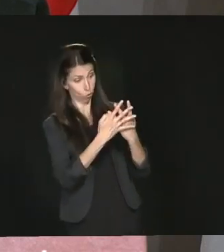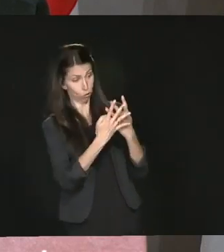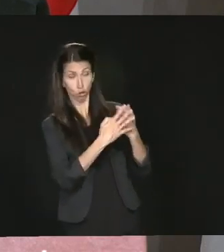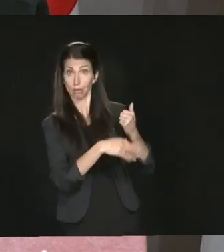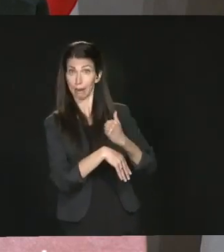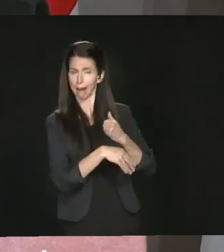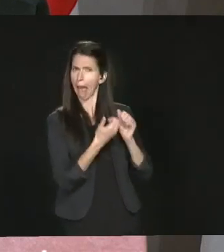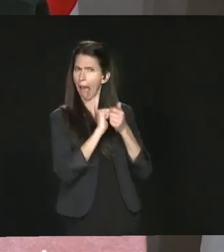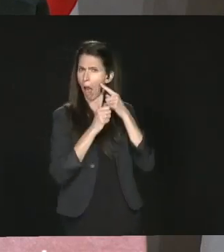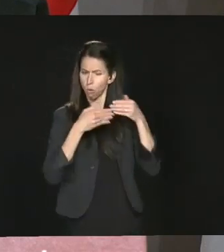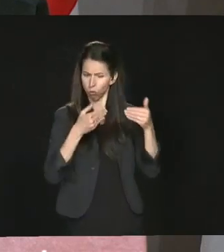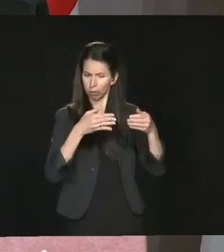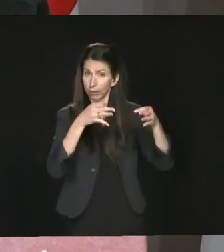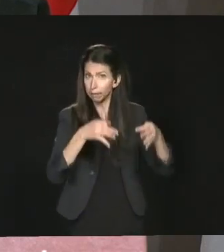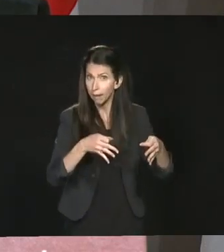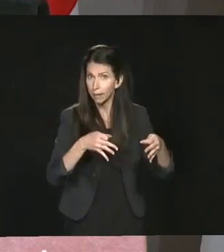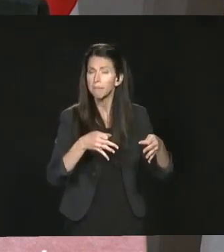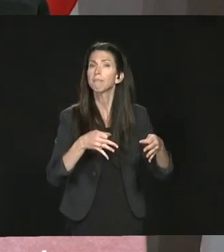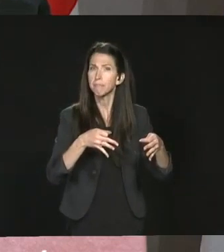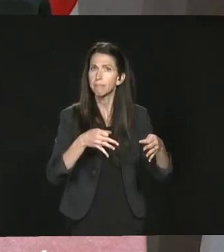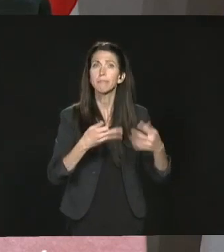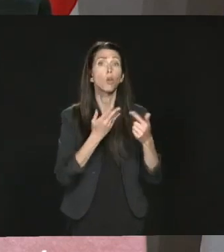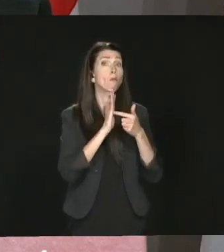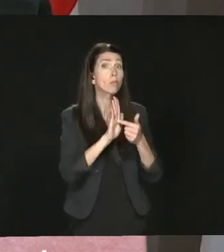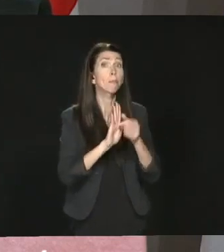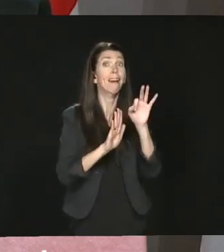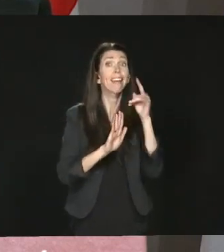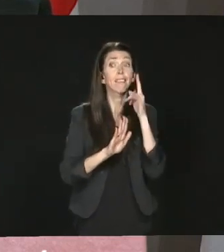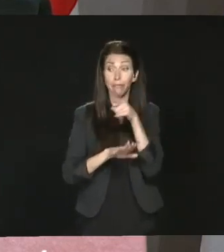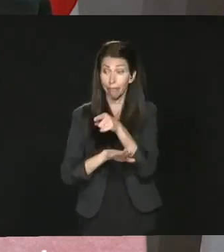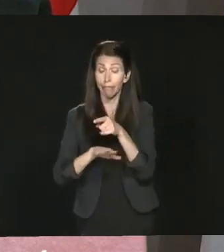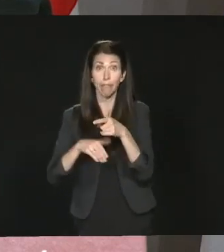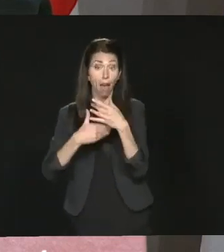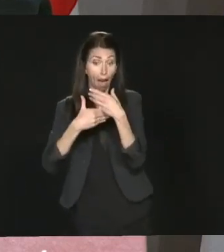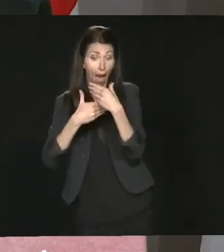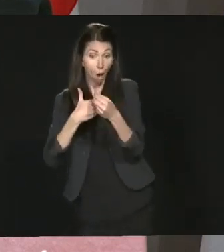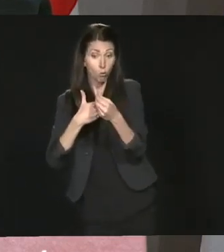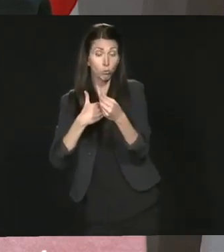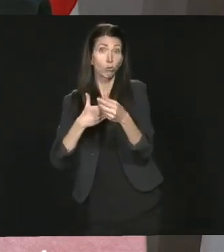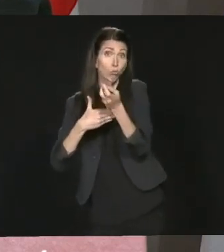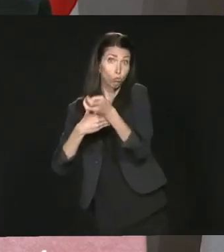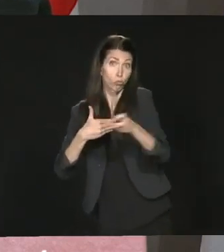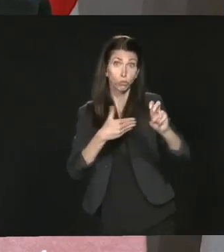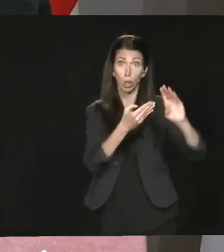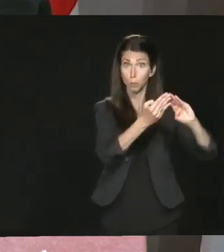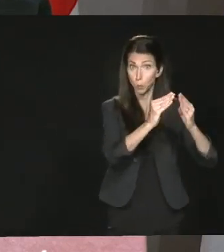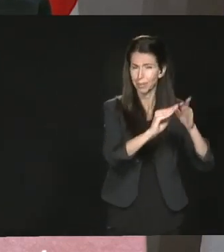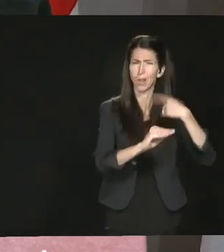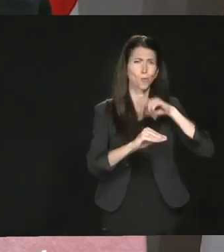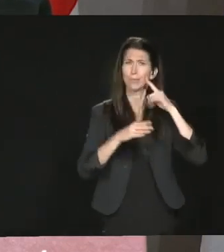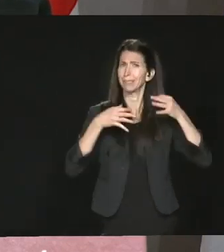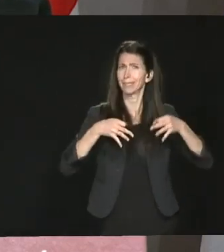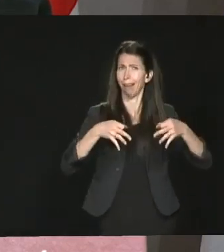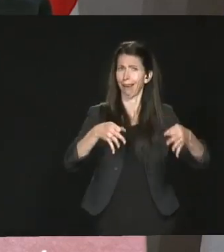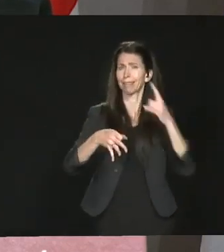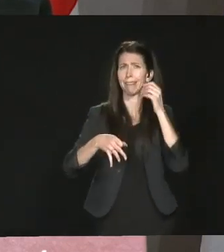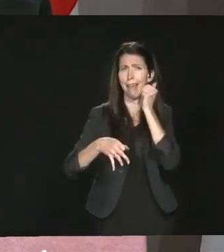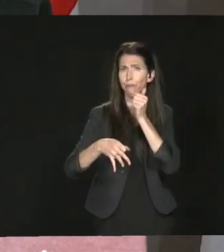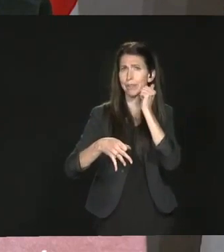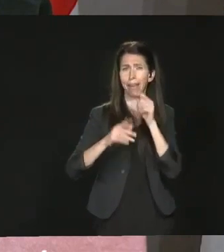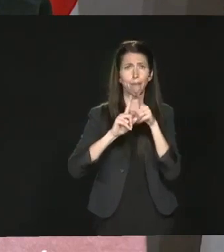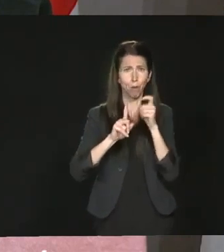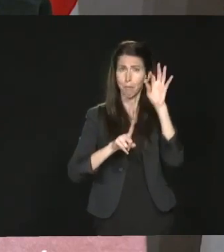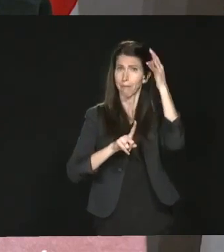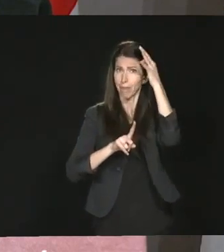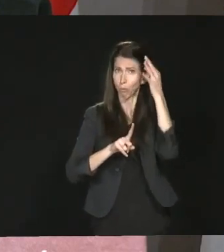of people into the community each and every day from our federal institutions. That is always based on very clear